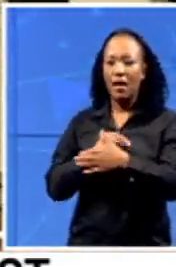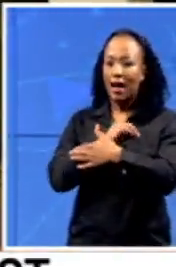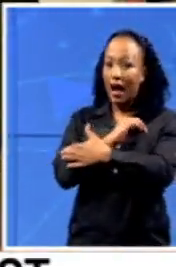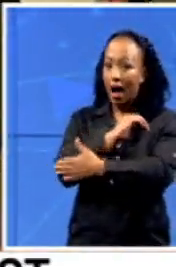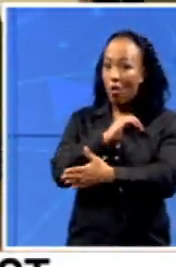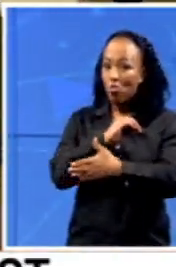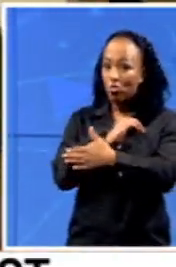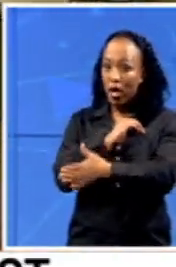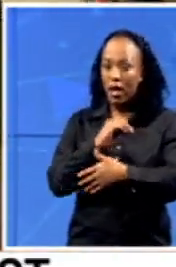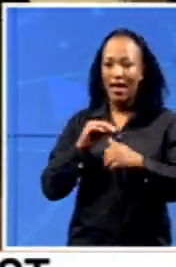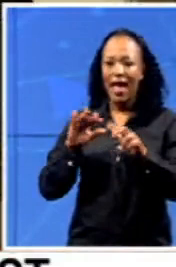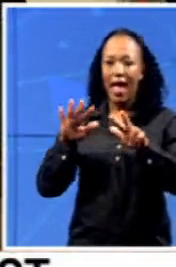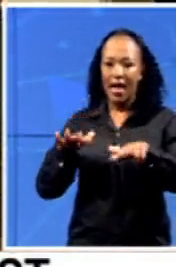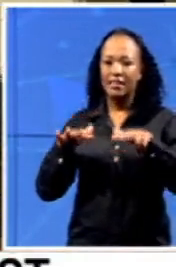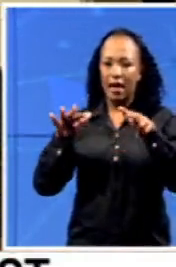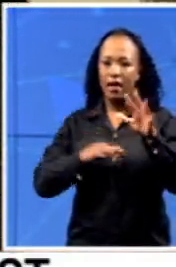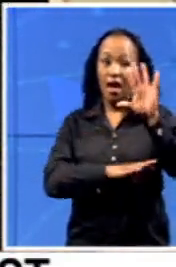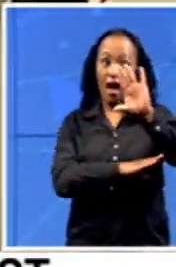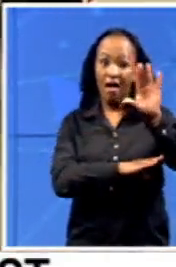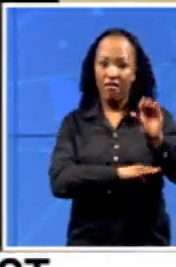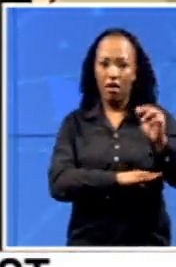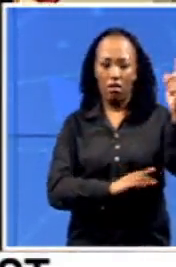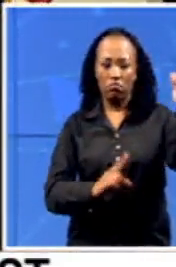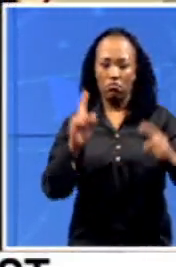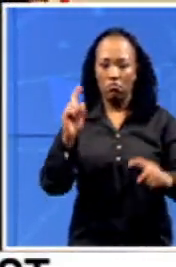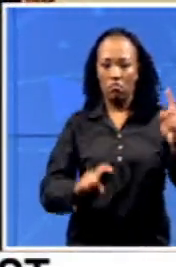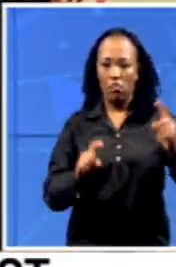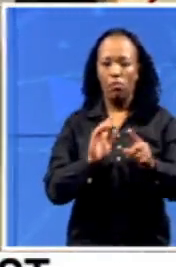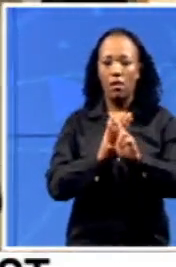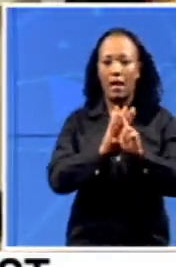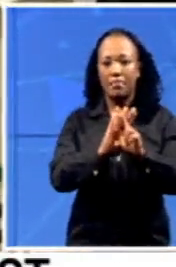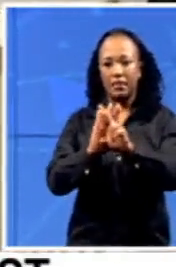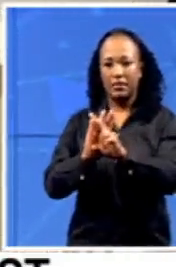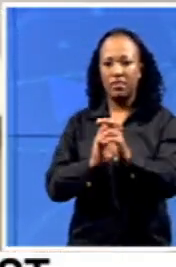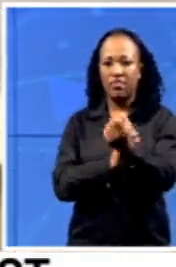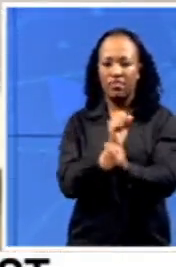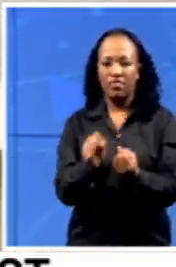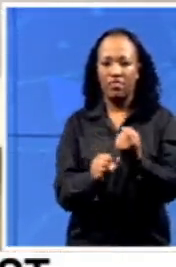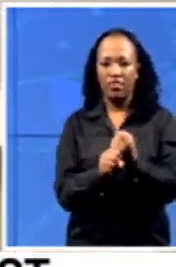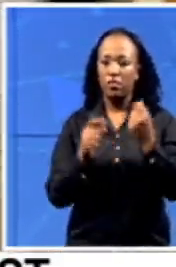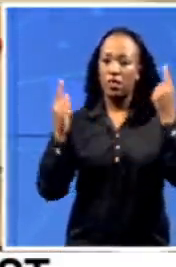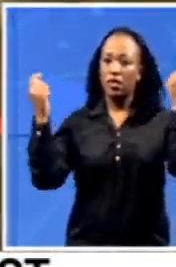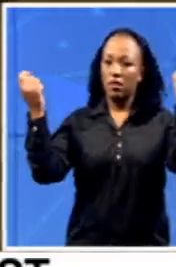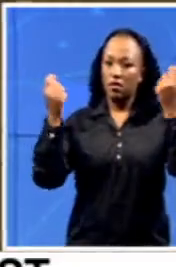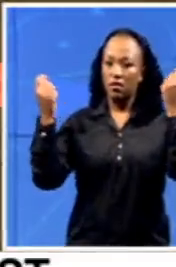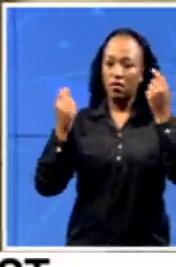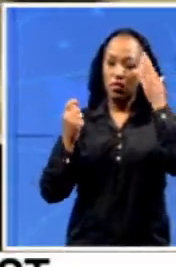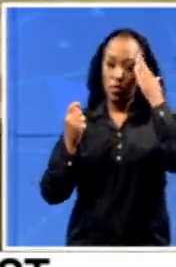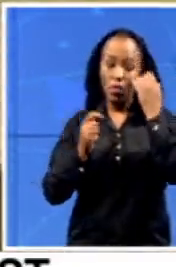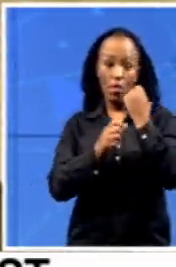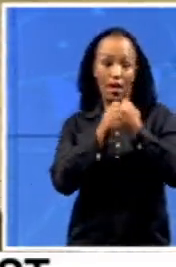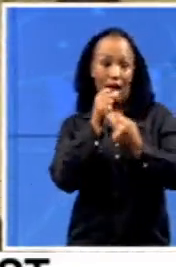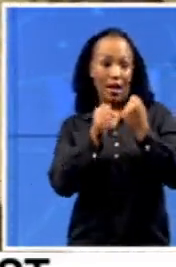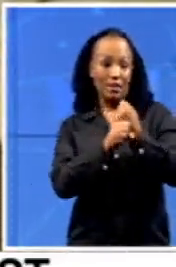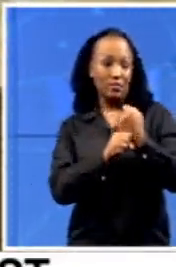countries of African countries are represented here in this year's event. As you know that last